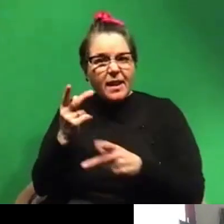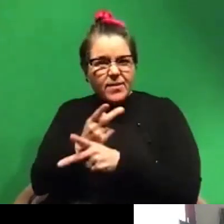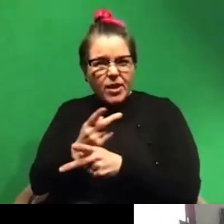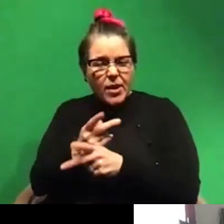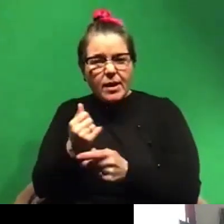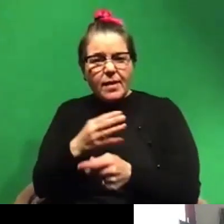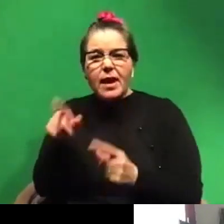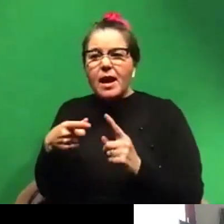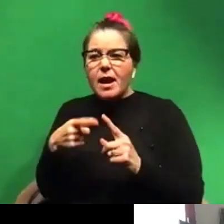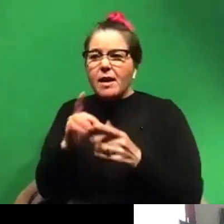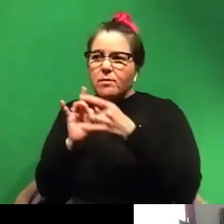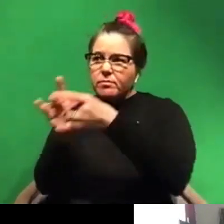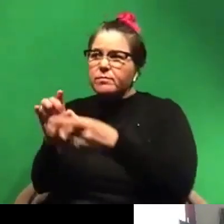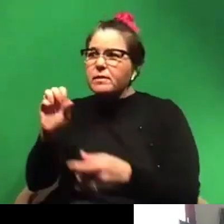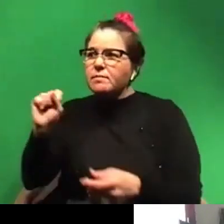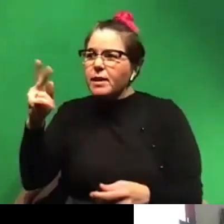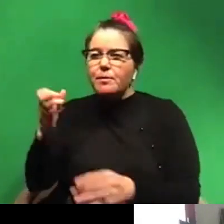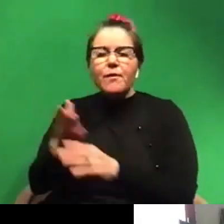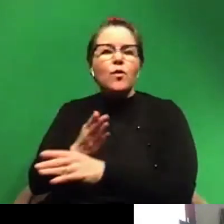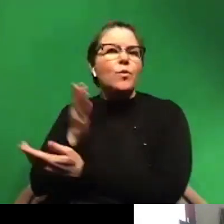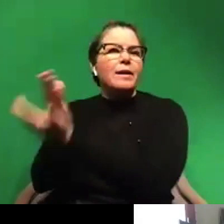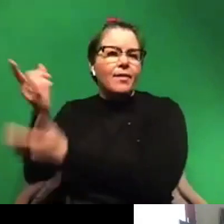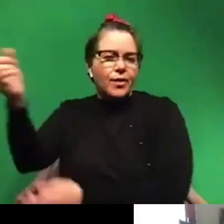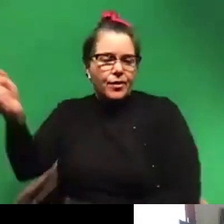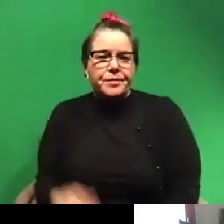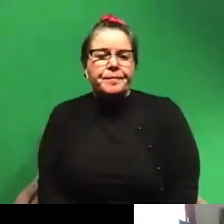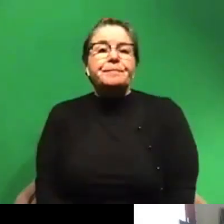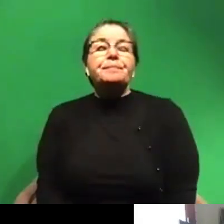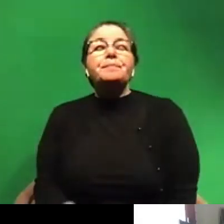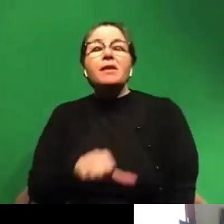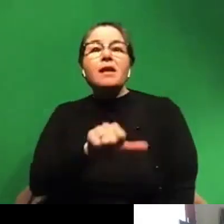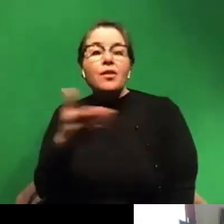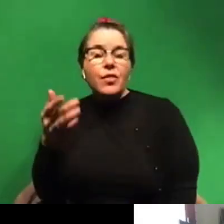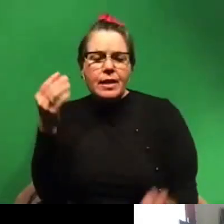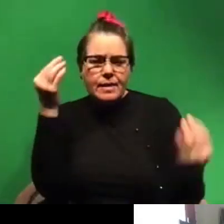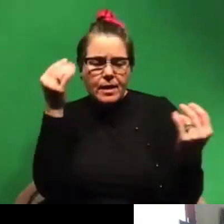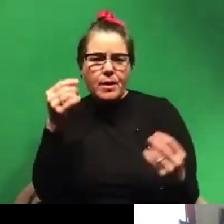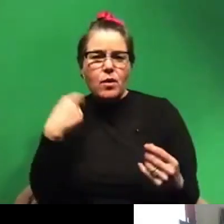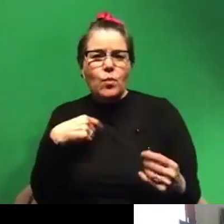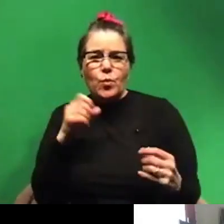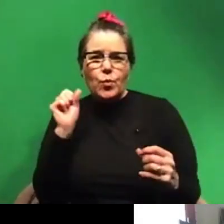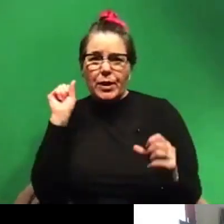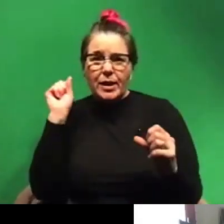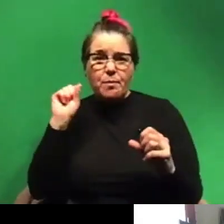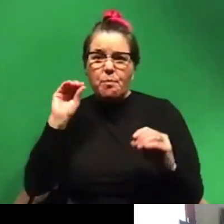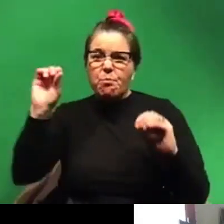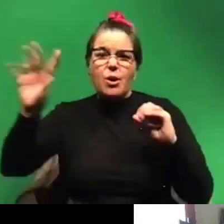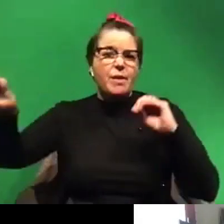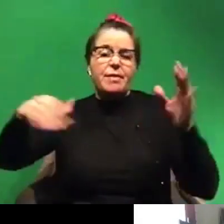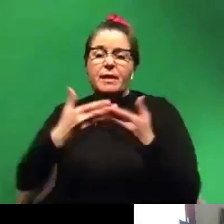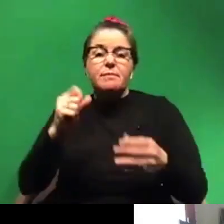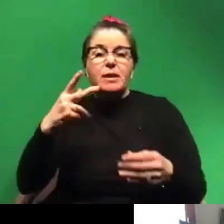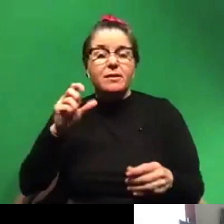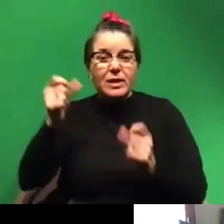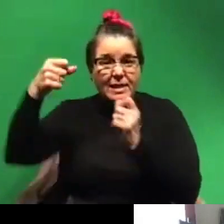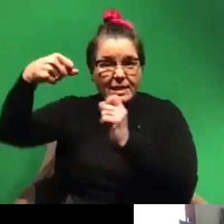the microbes in space before we even go out there. Another thing to consider is we put a lot of stuff in space, right? So all those satellites that